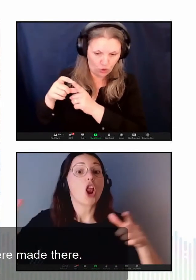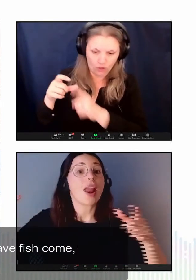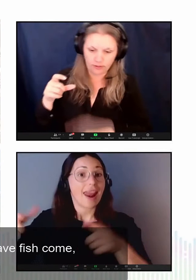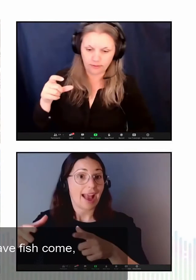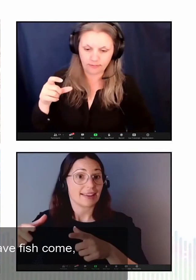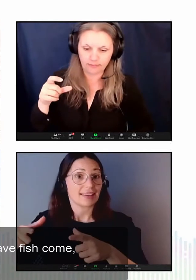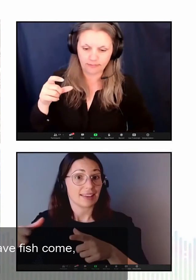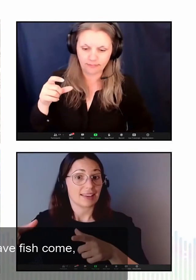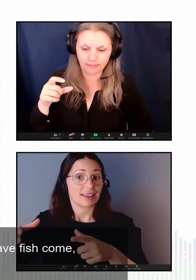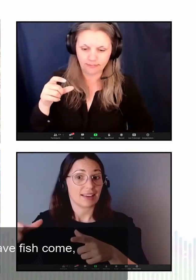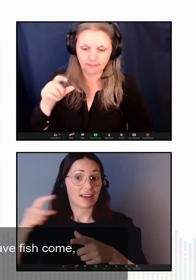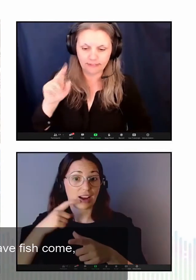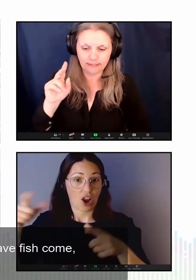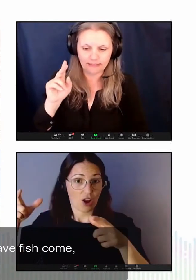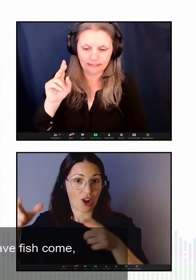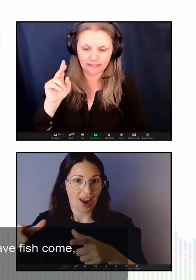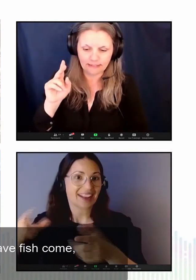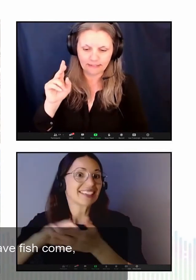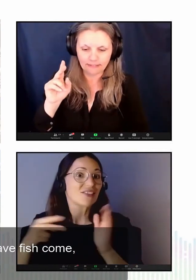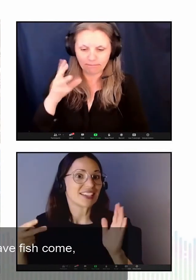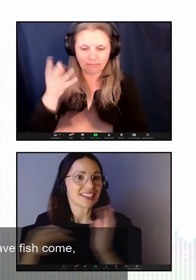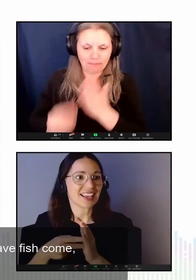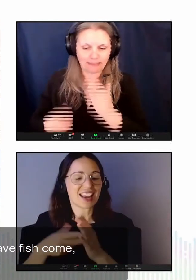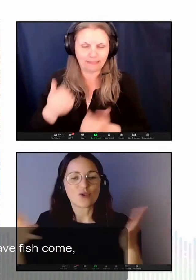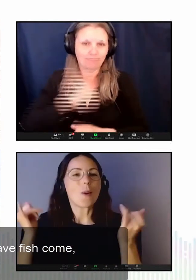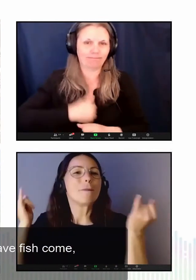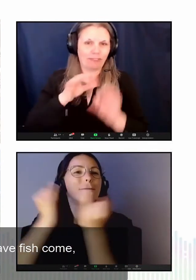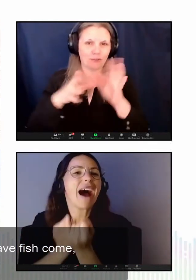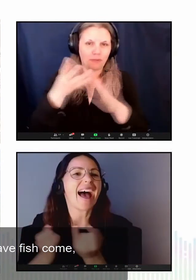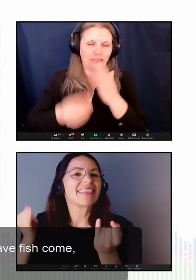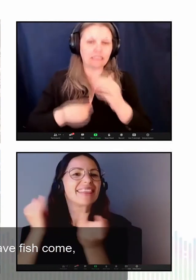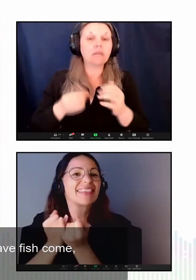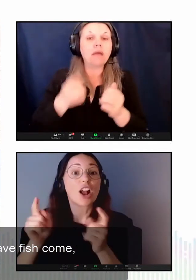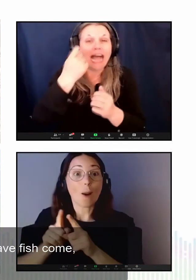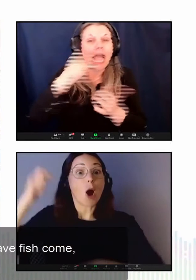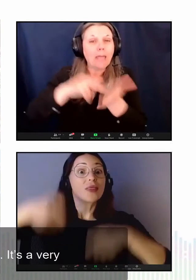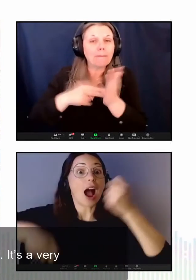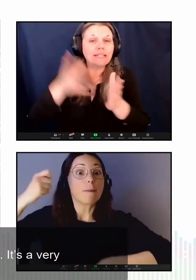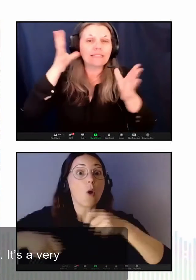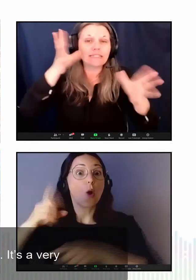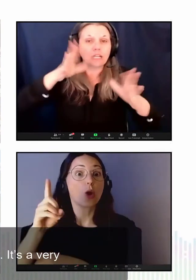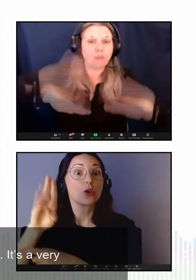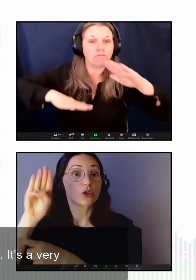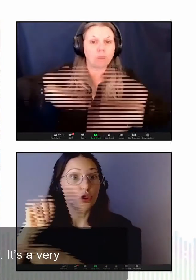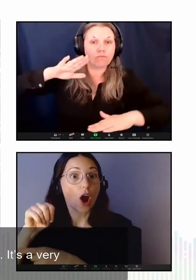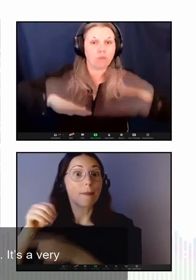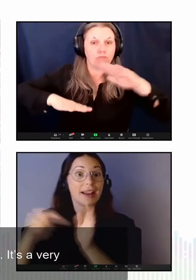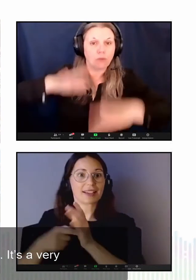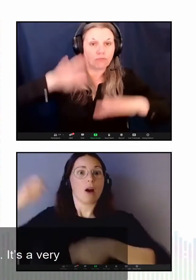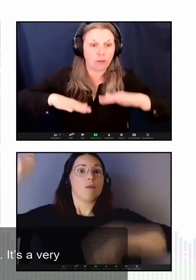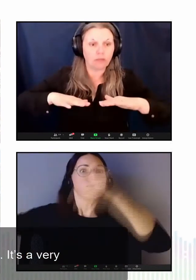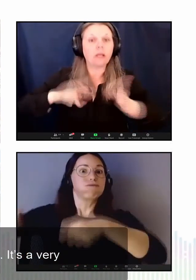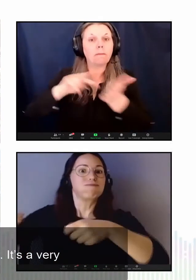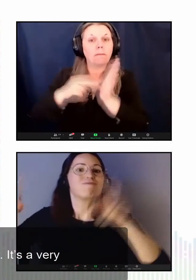there. It means you beat the lake so that they could have fish come, and they called their fish like